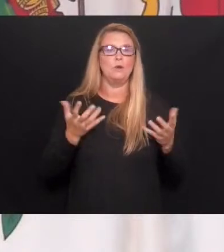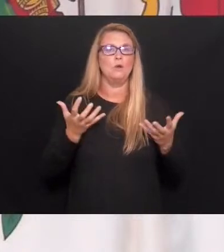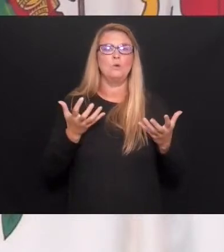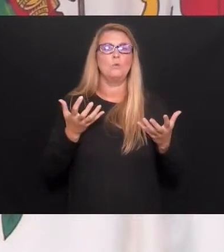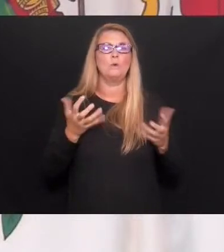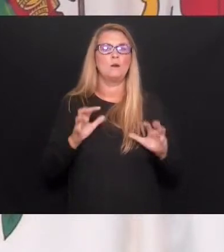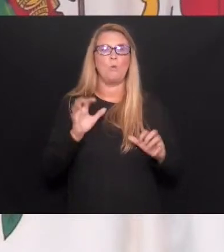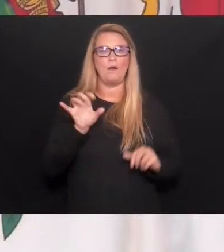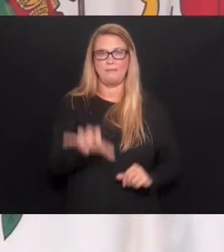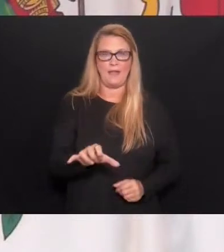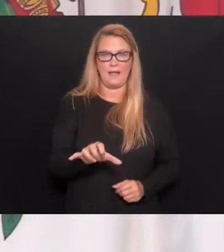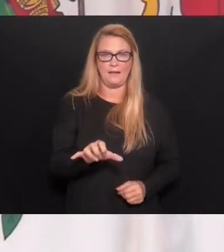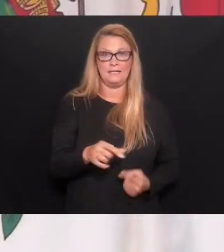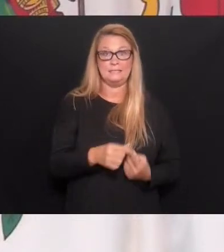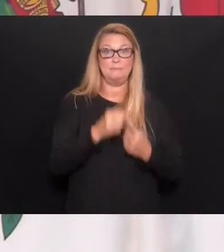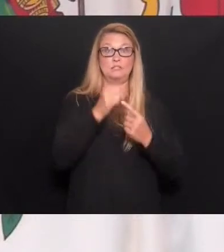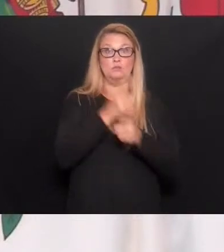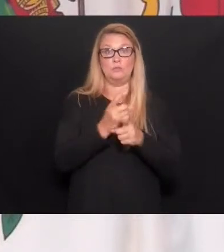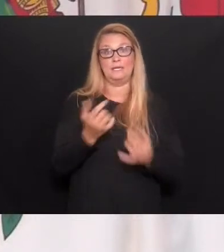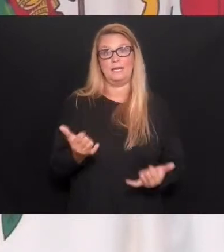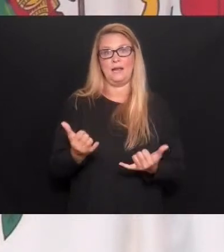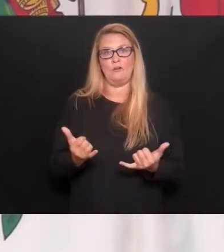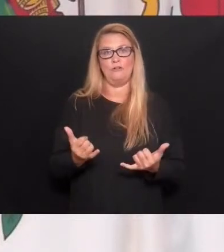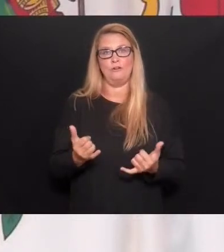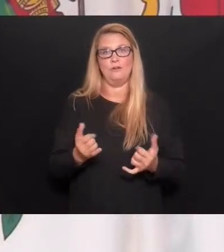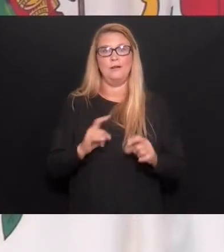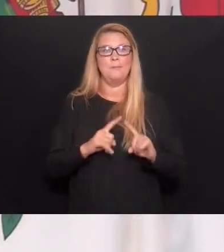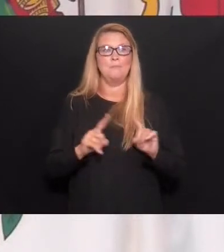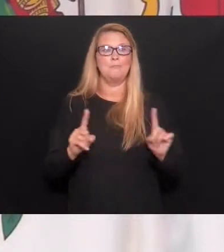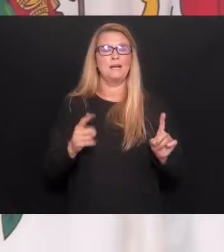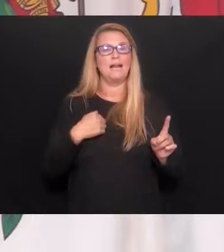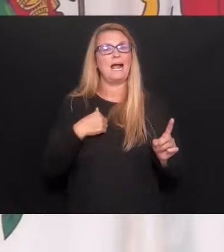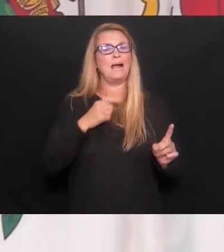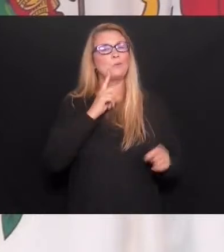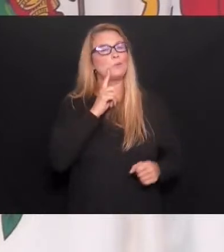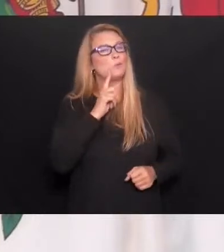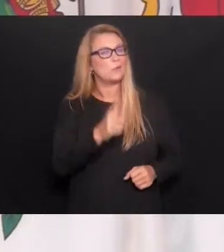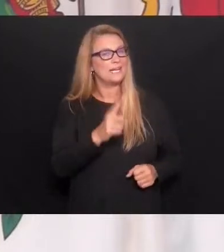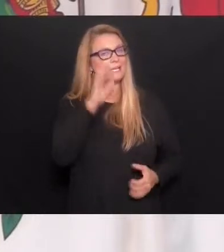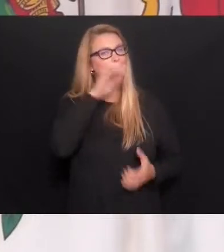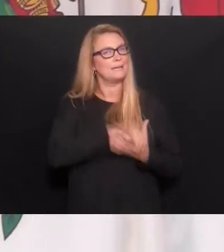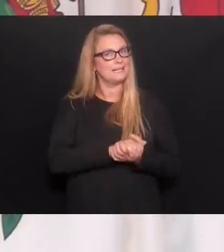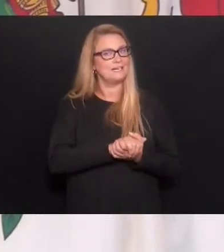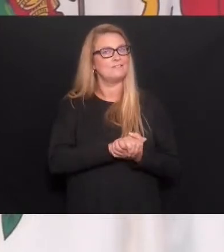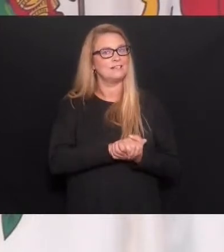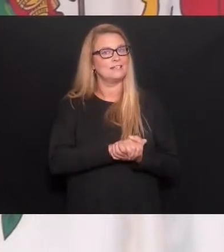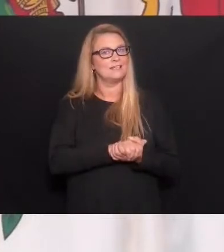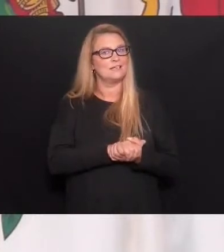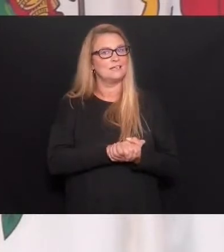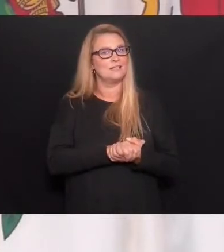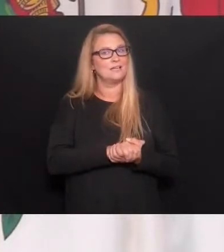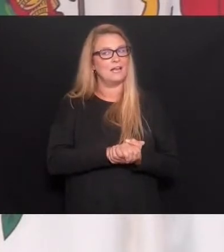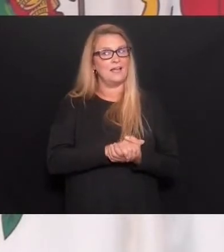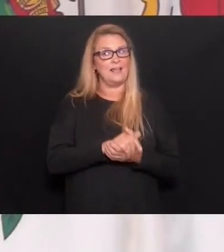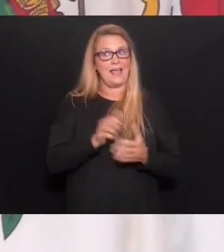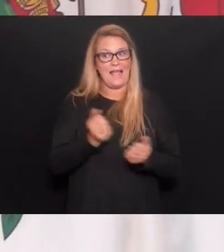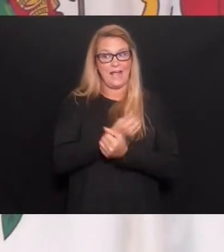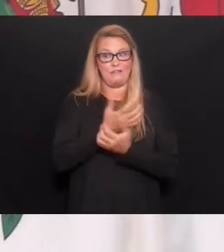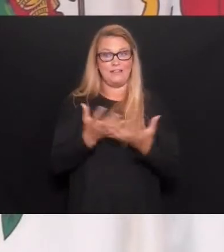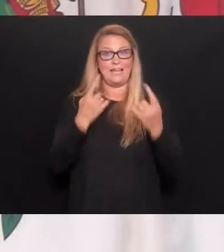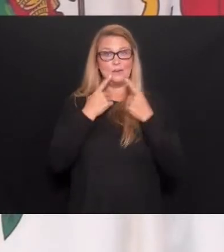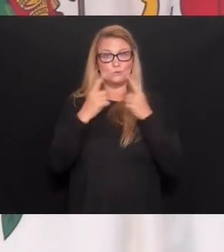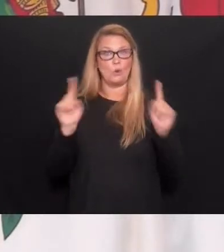need that, especially at this time. But Mark, I really still believe that this is working.